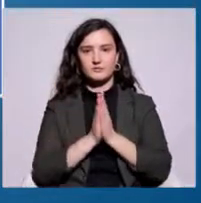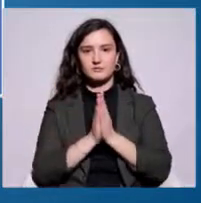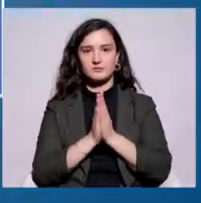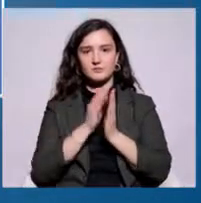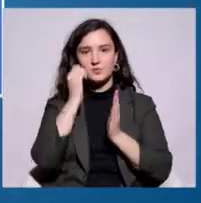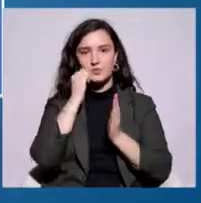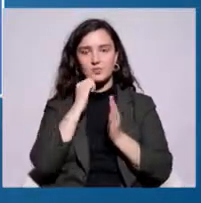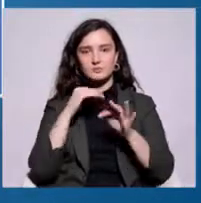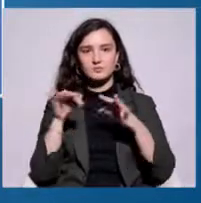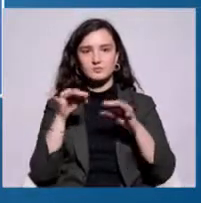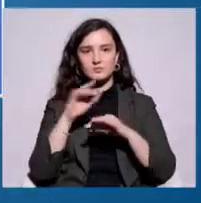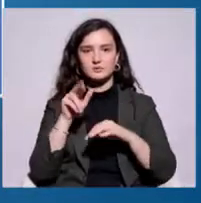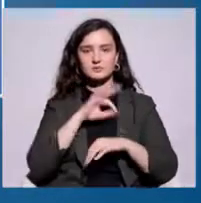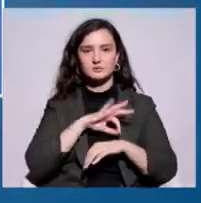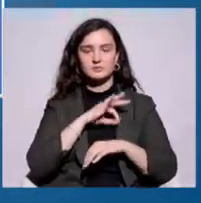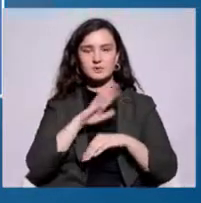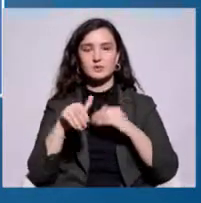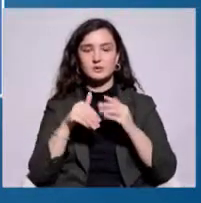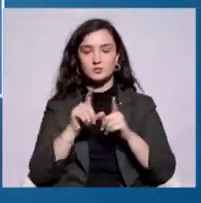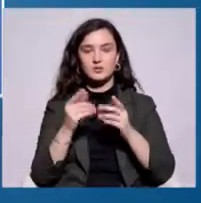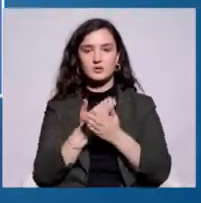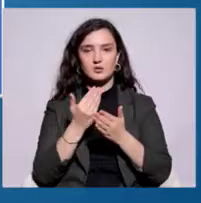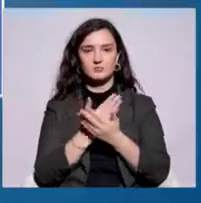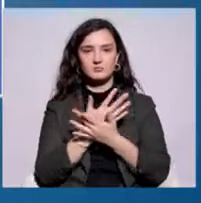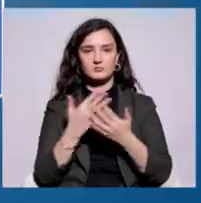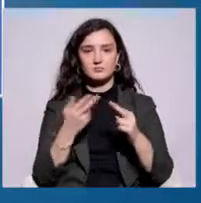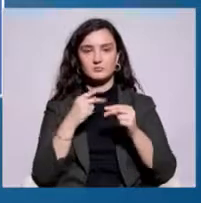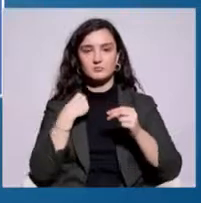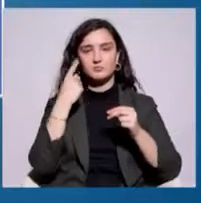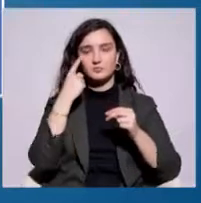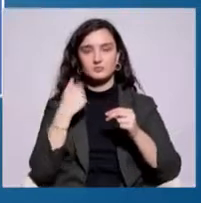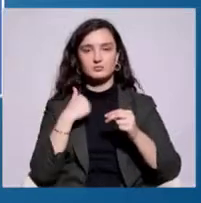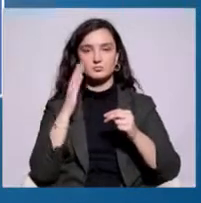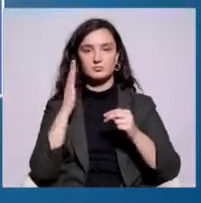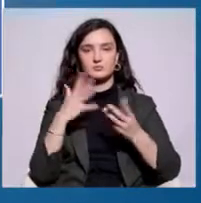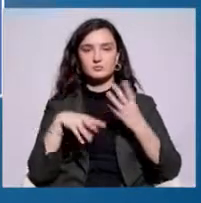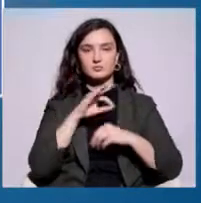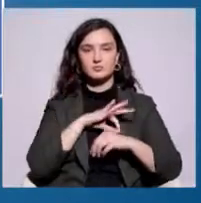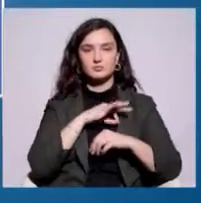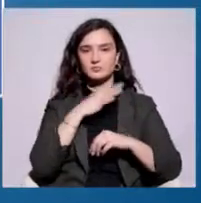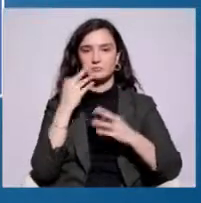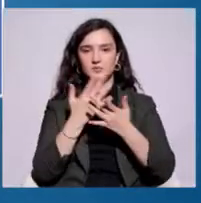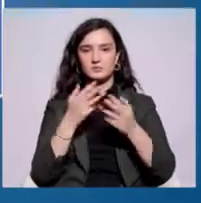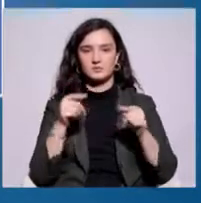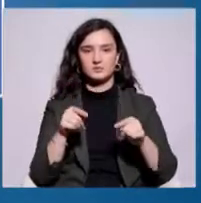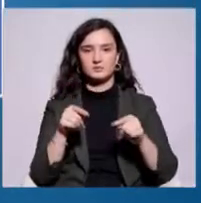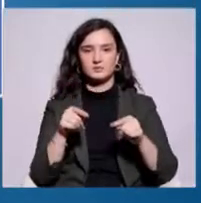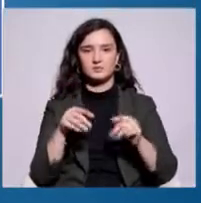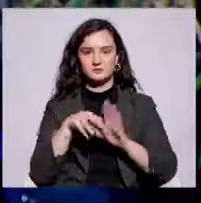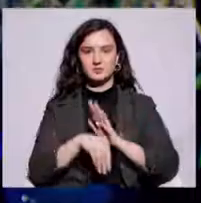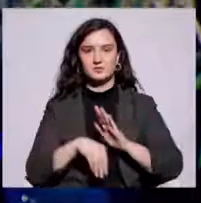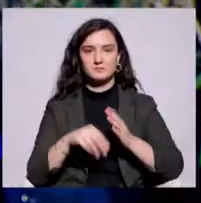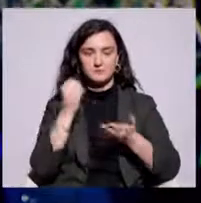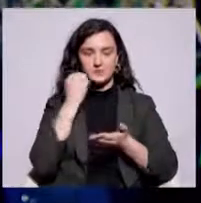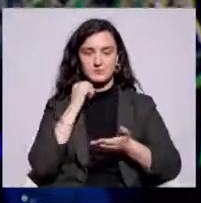old paper and used paper in. I think I will use many of these items in here.